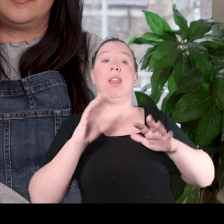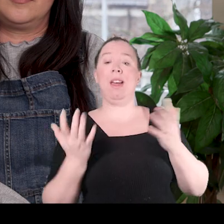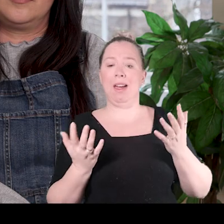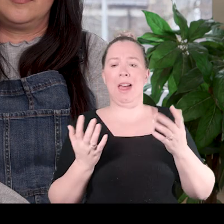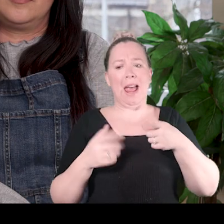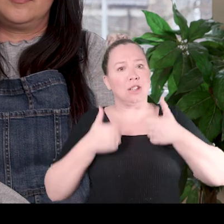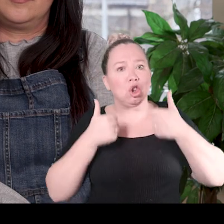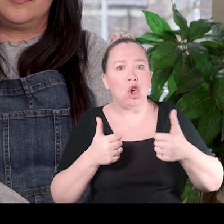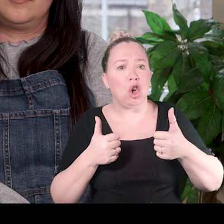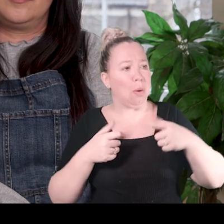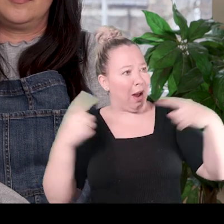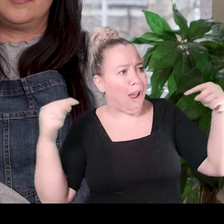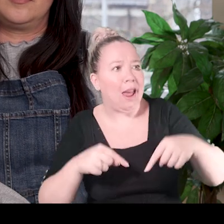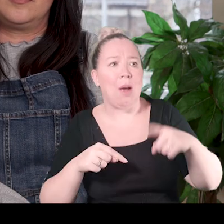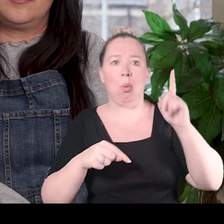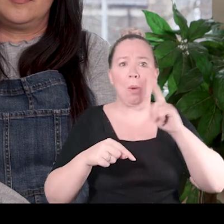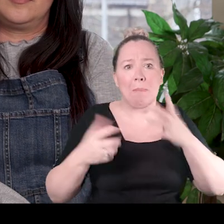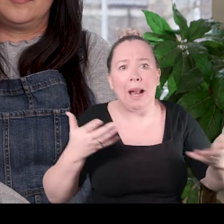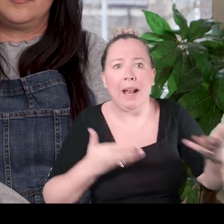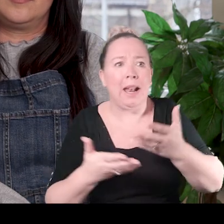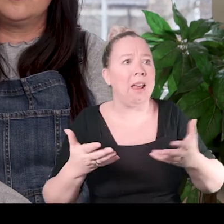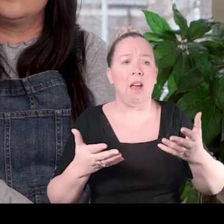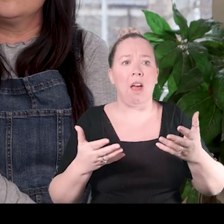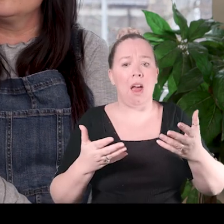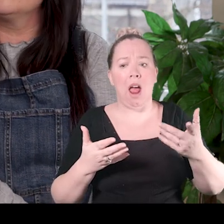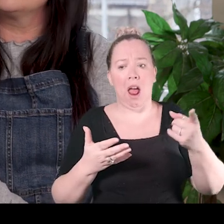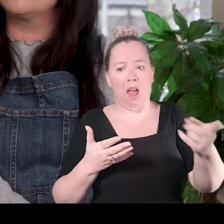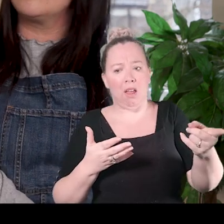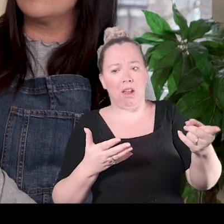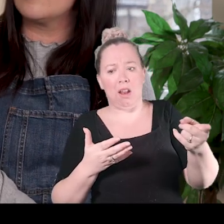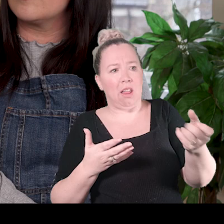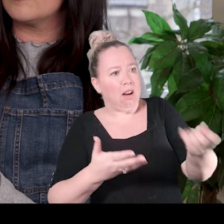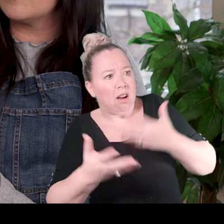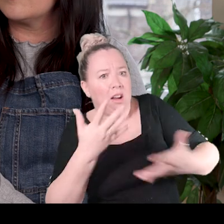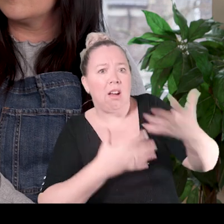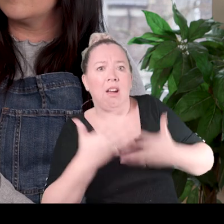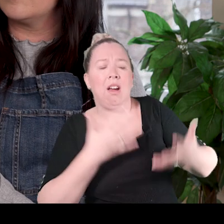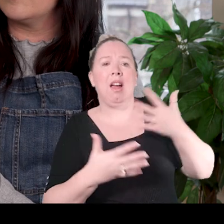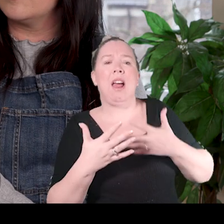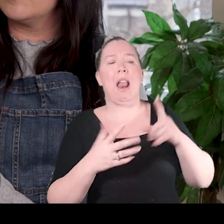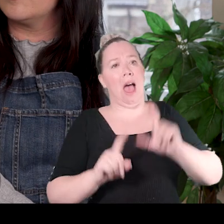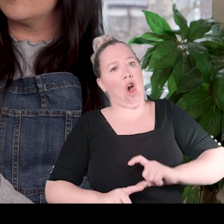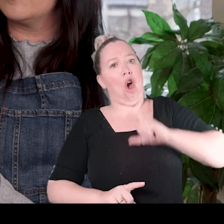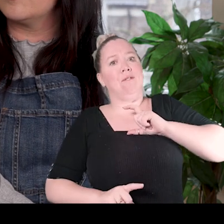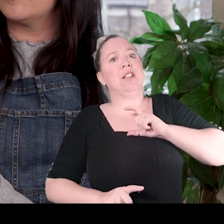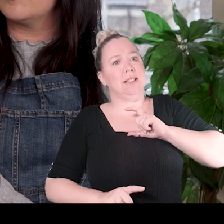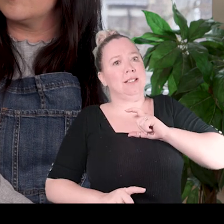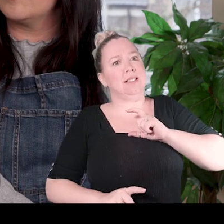didn't get up with warmings and they can spread their scent, they don't need to be. So it's like a confidence, you